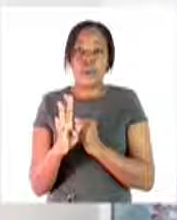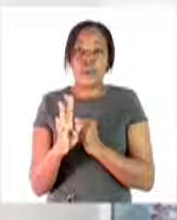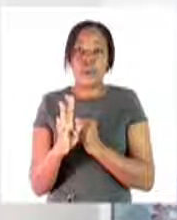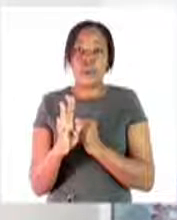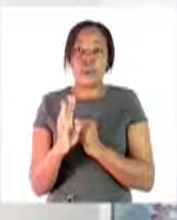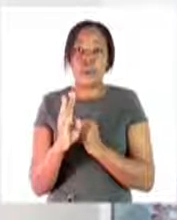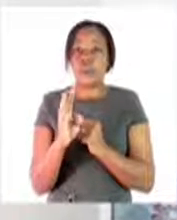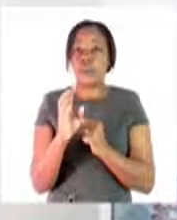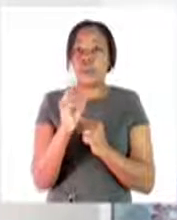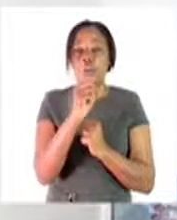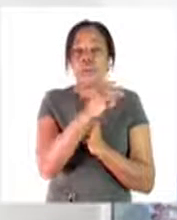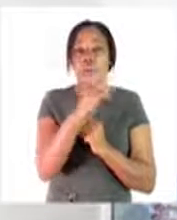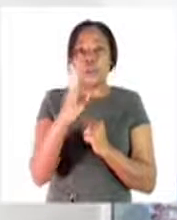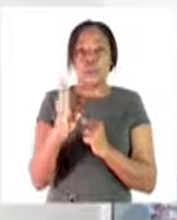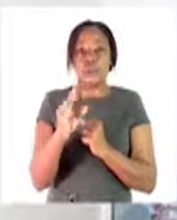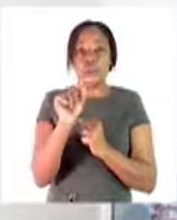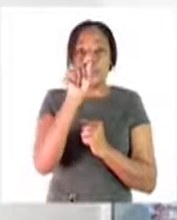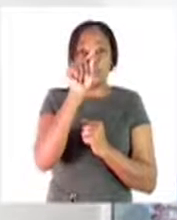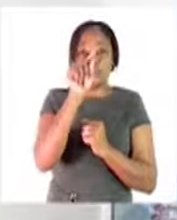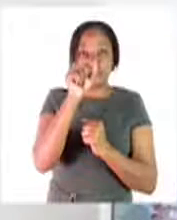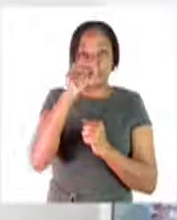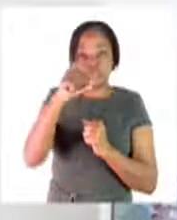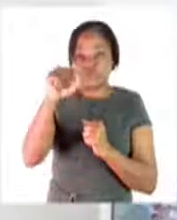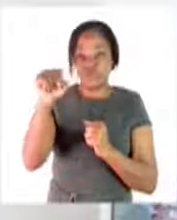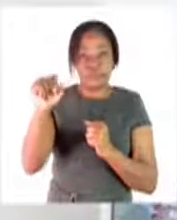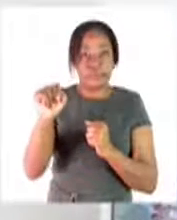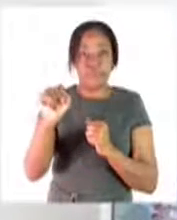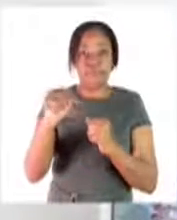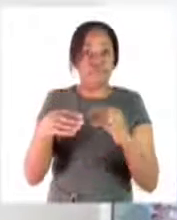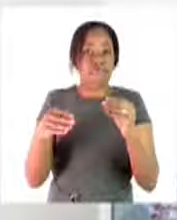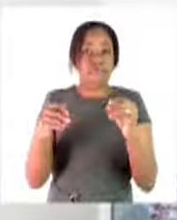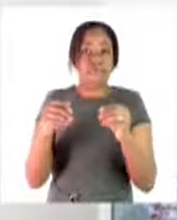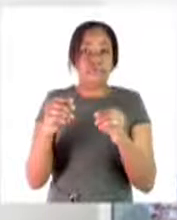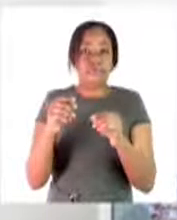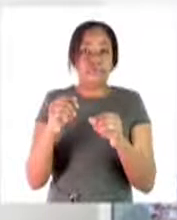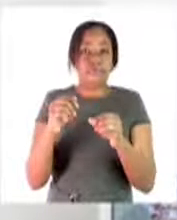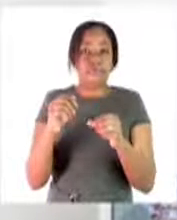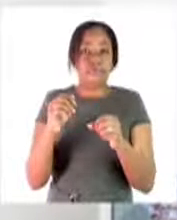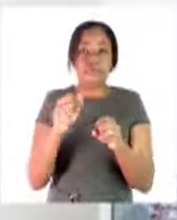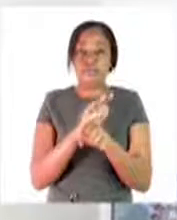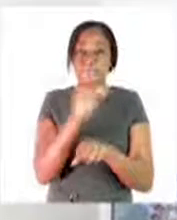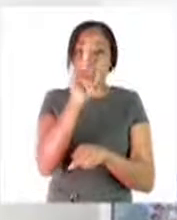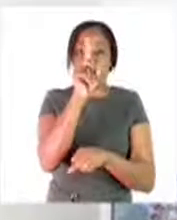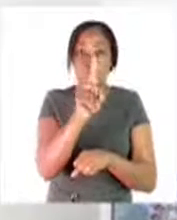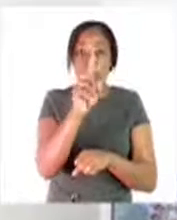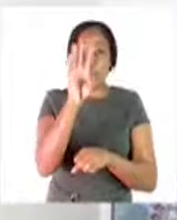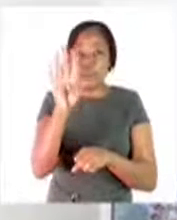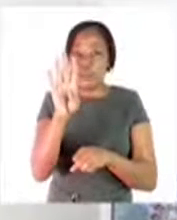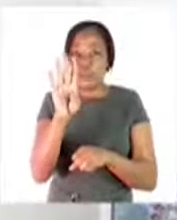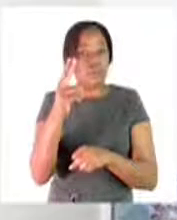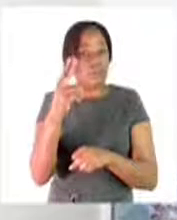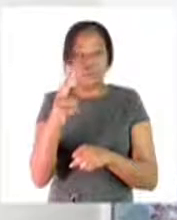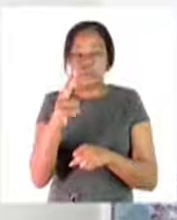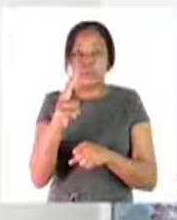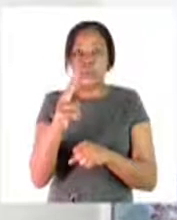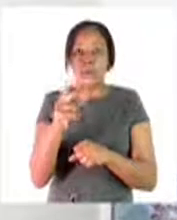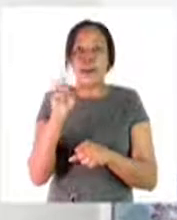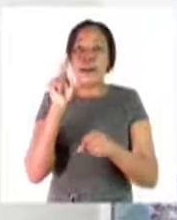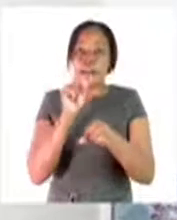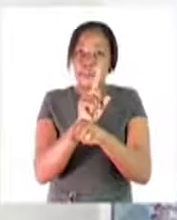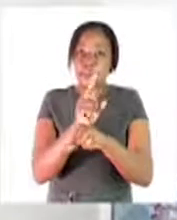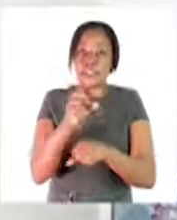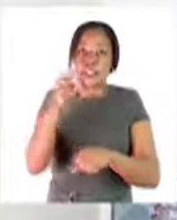Remember what we learned. You don't write the whole 14 as it is. You write first